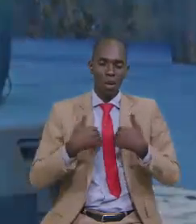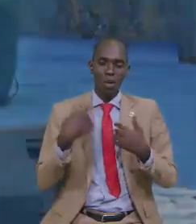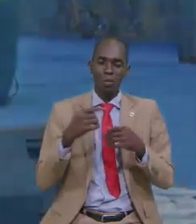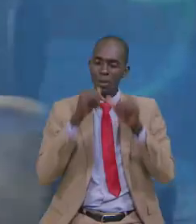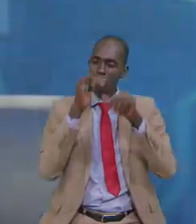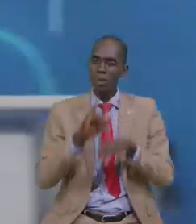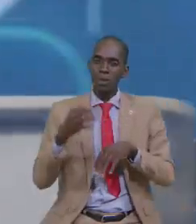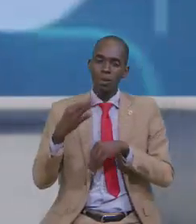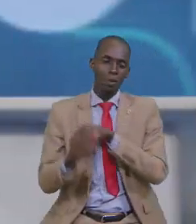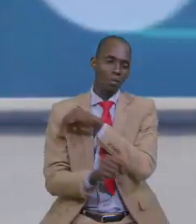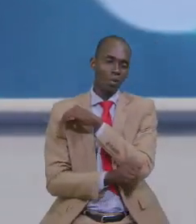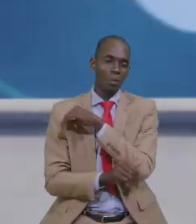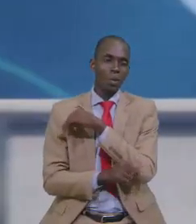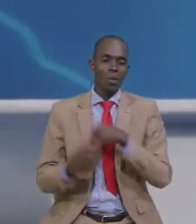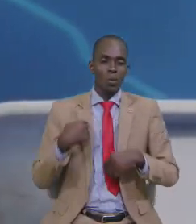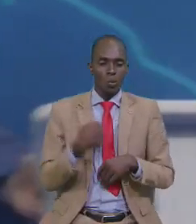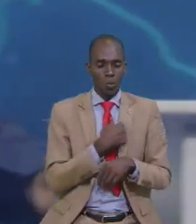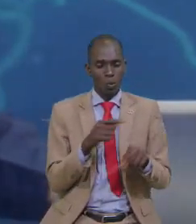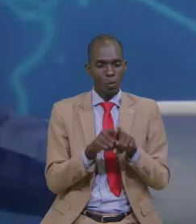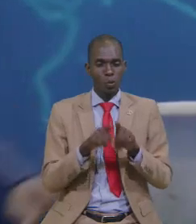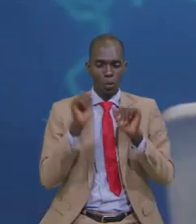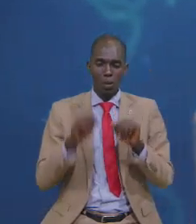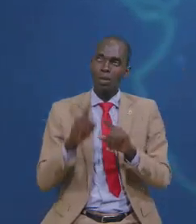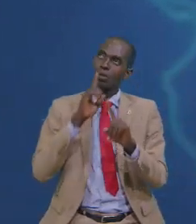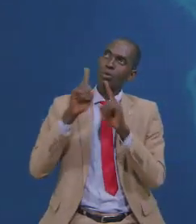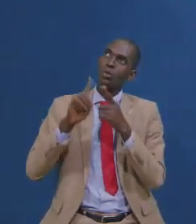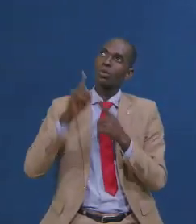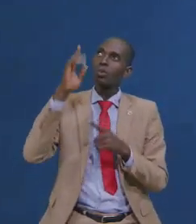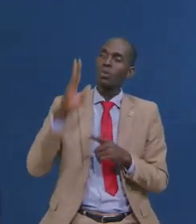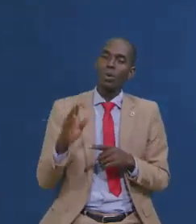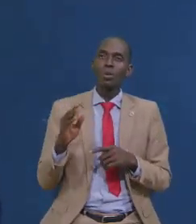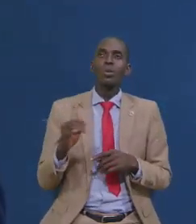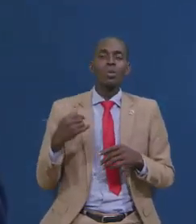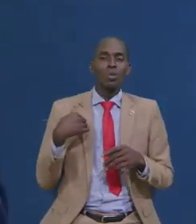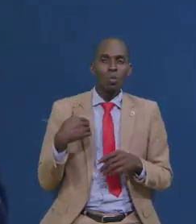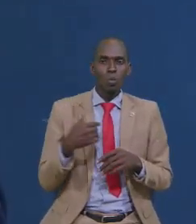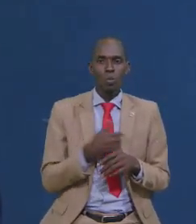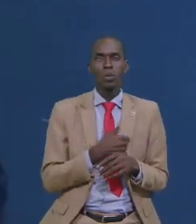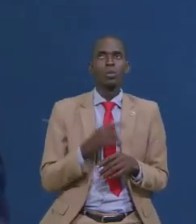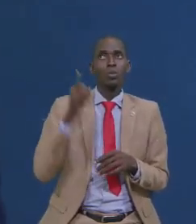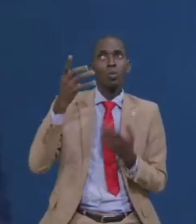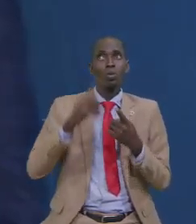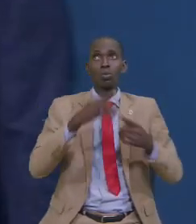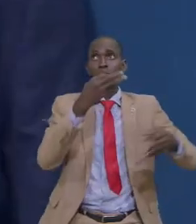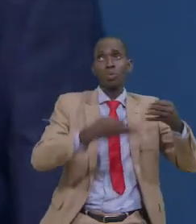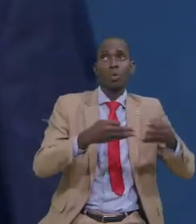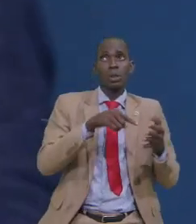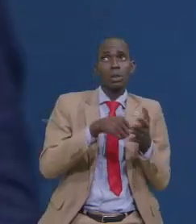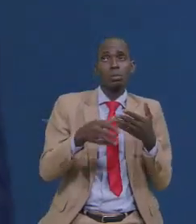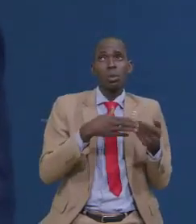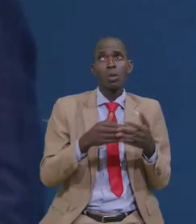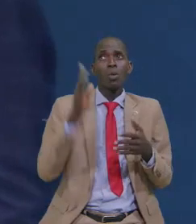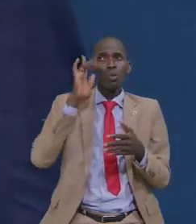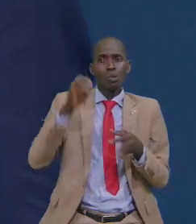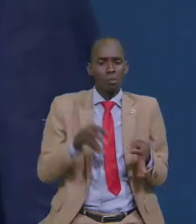God. And we can tell him, you wanted judgment on this, on that. Will you delay that because you